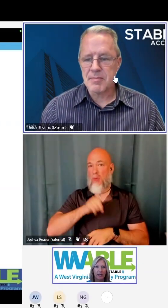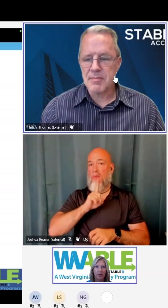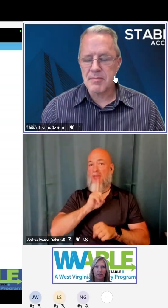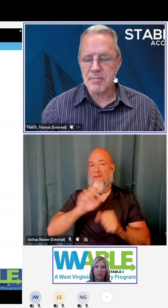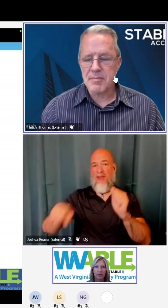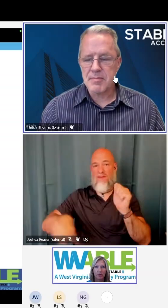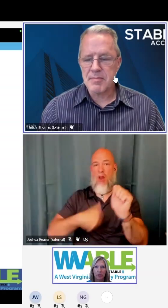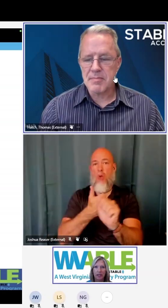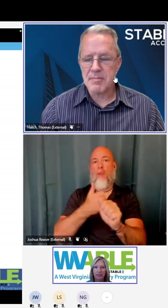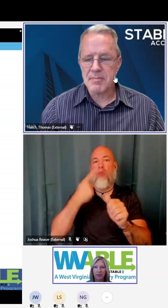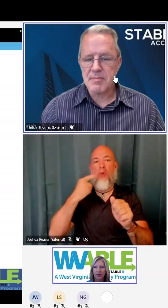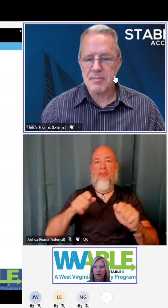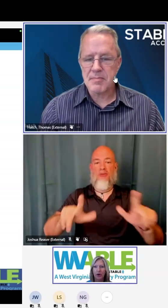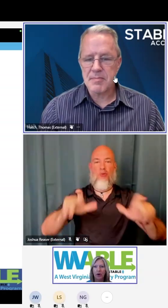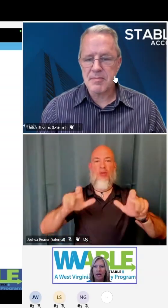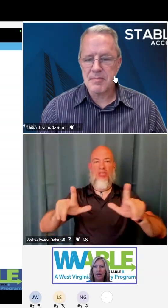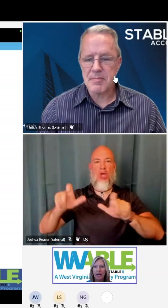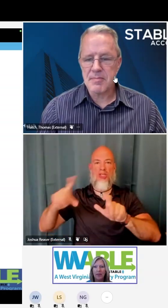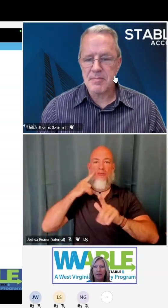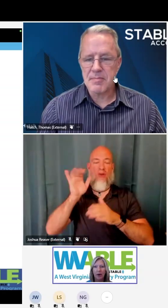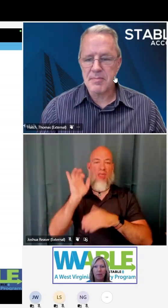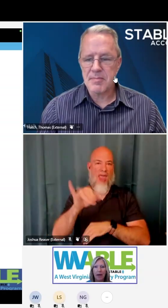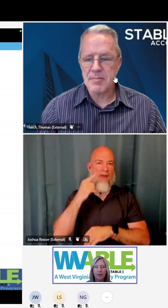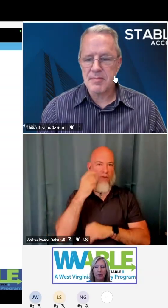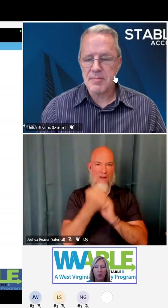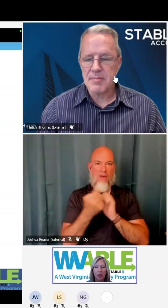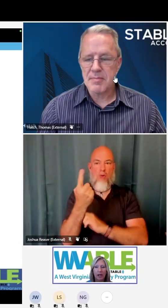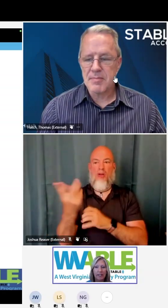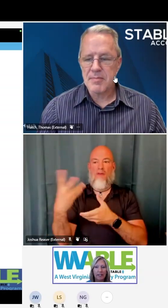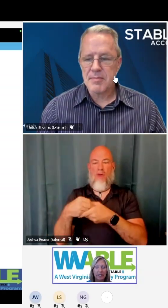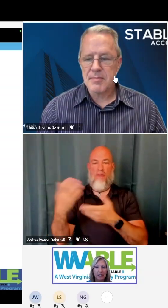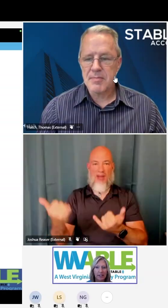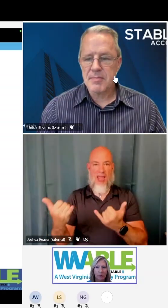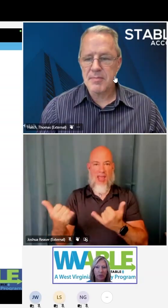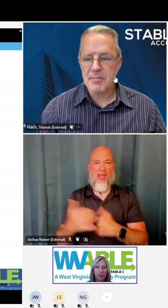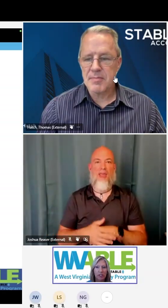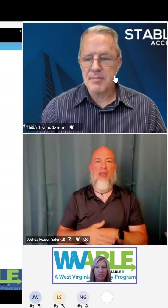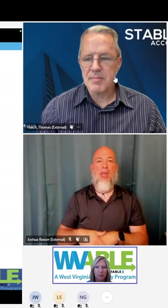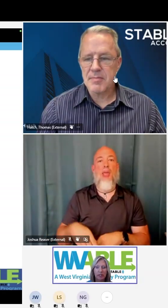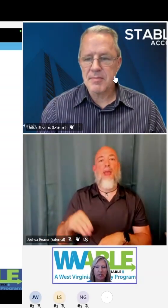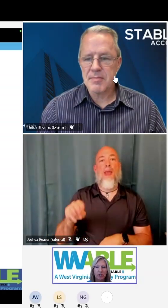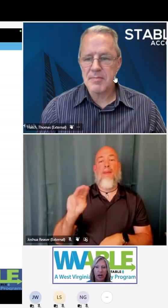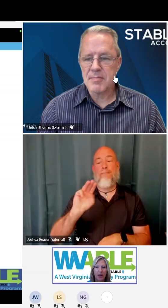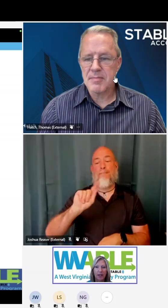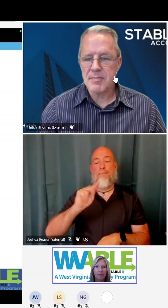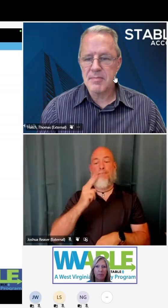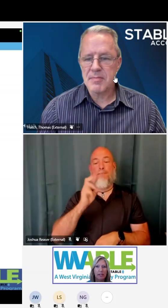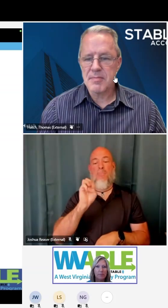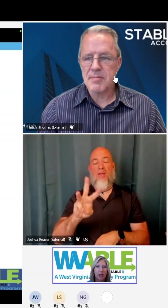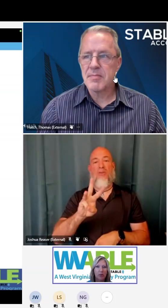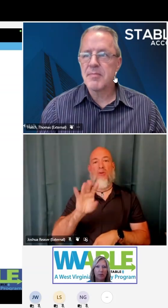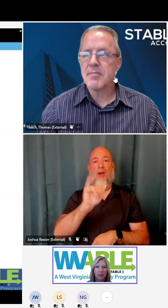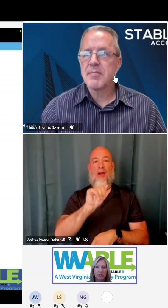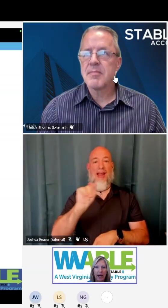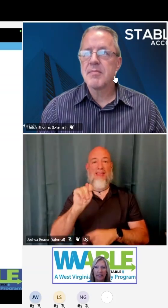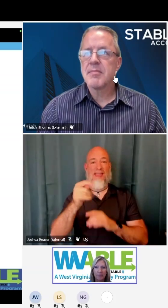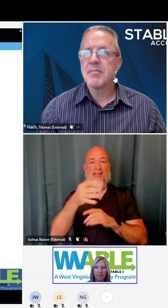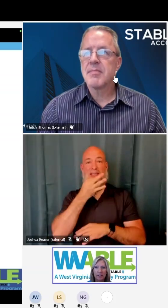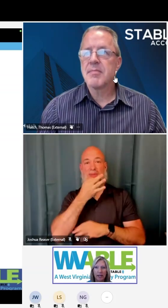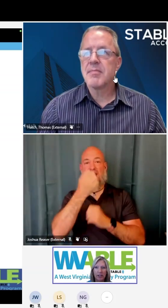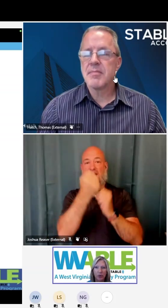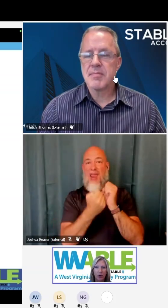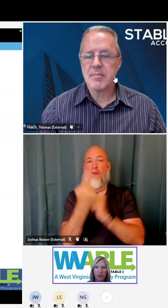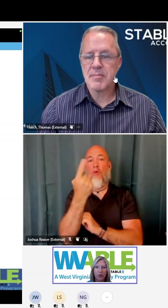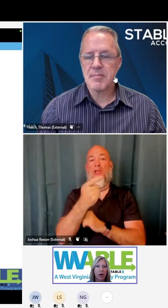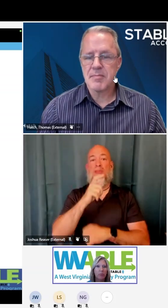that to everyone that's on the call. And then Matthew, our IT expert, just put in the chat that everybody's microphones has